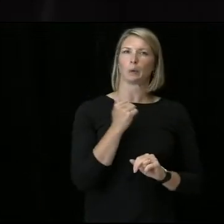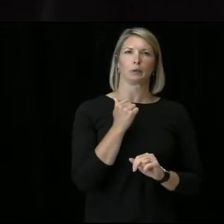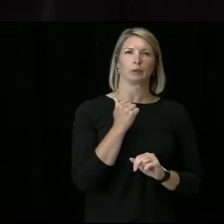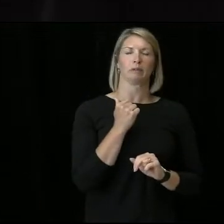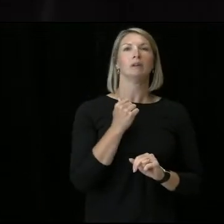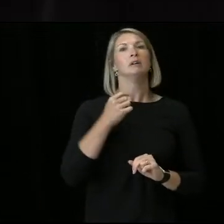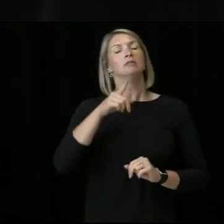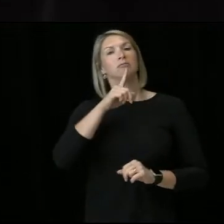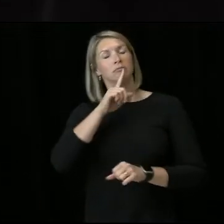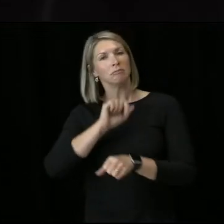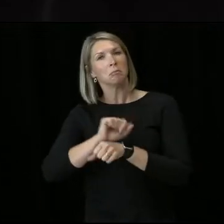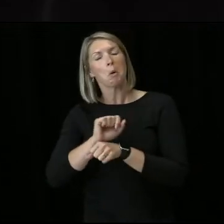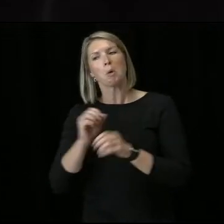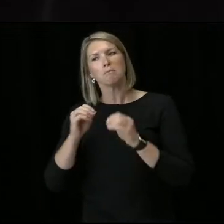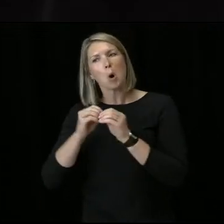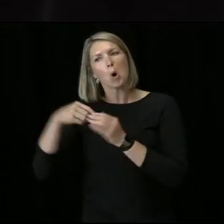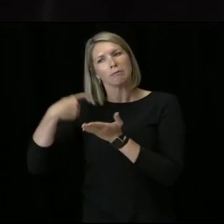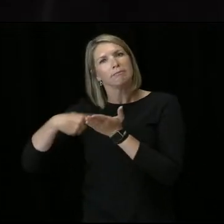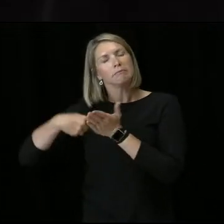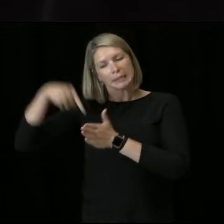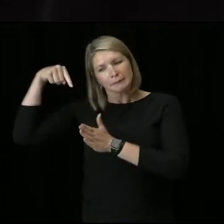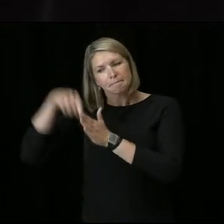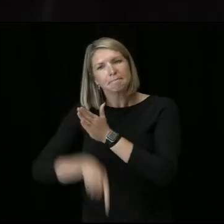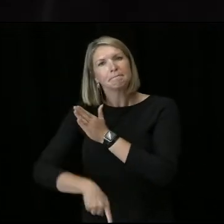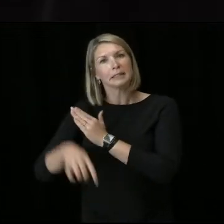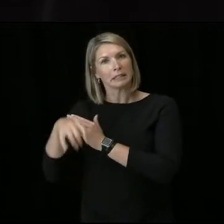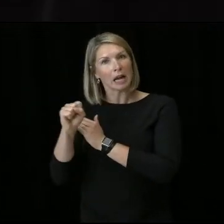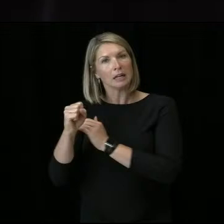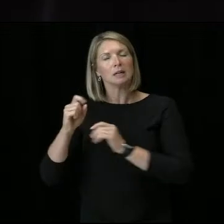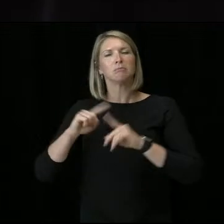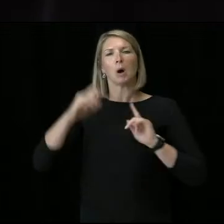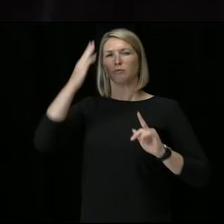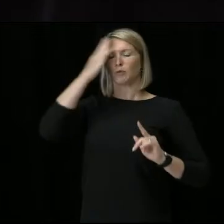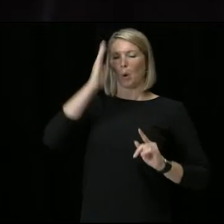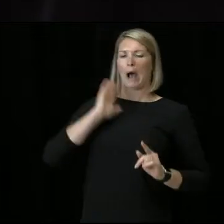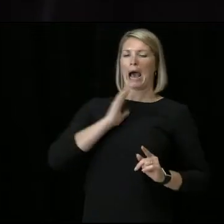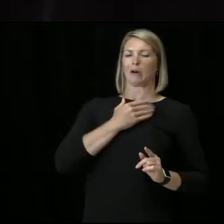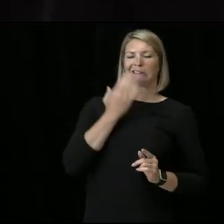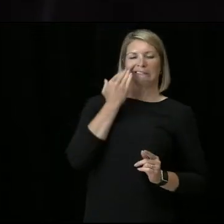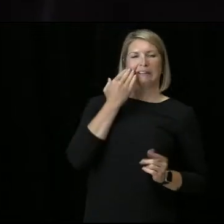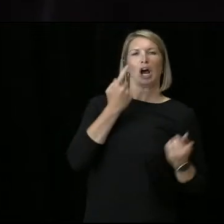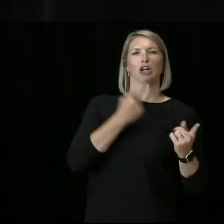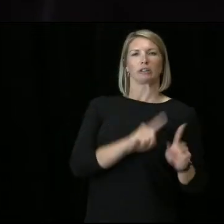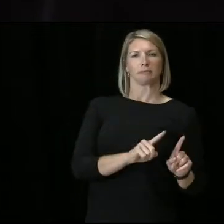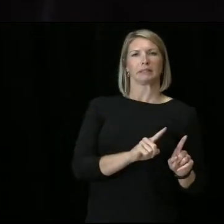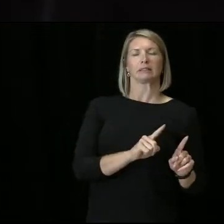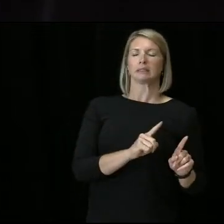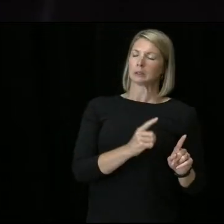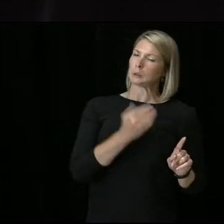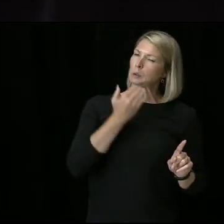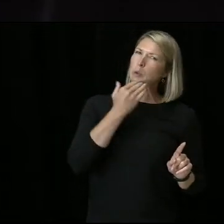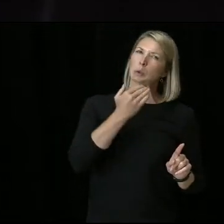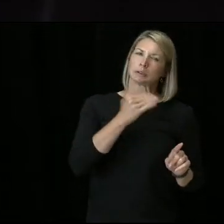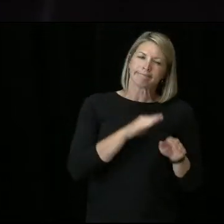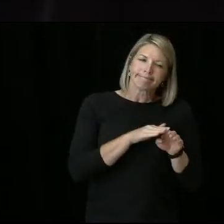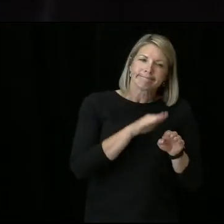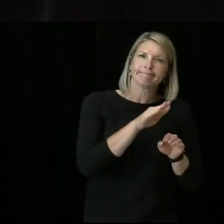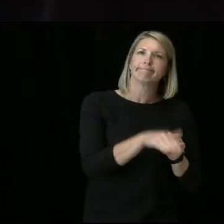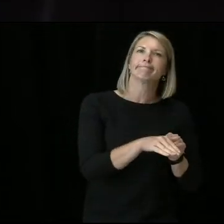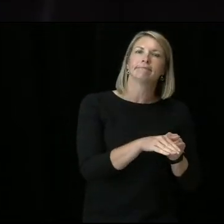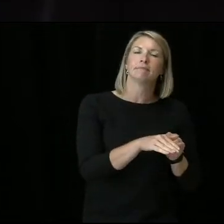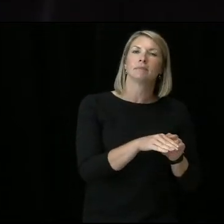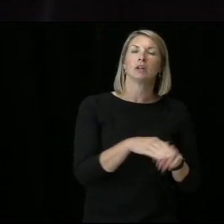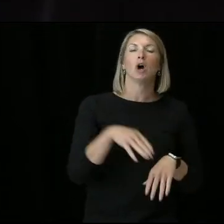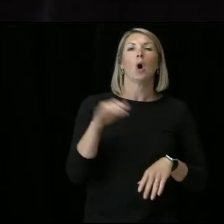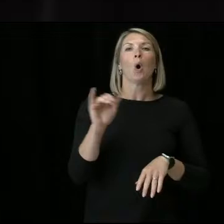but we're confident that this agreement is a big step in the right direction. During our meeting, we also talked